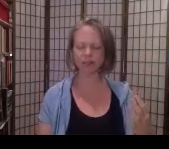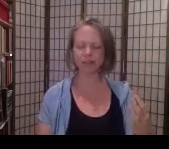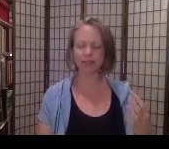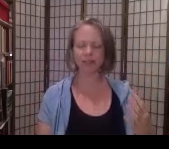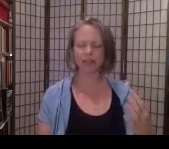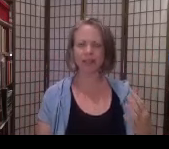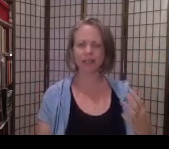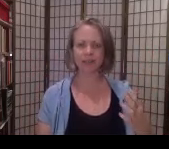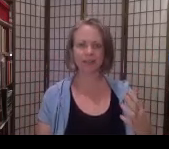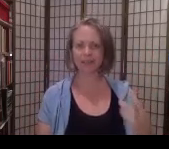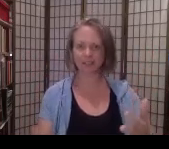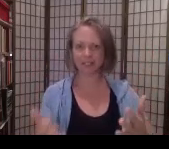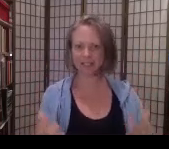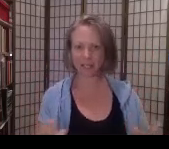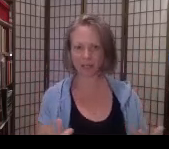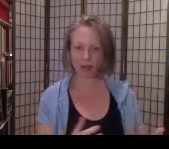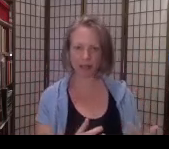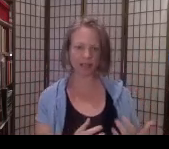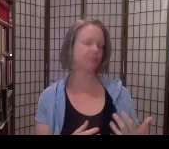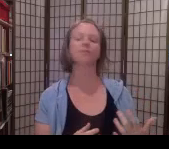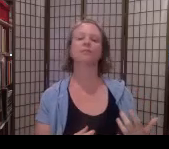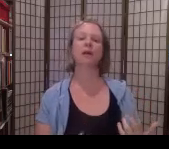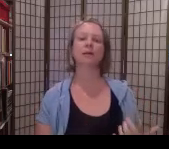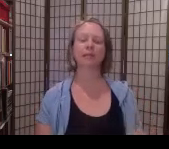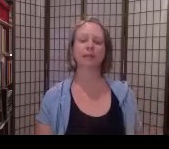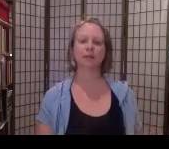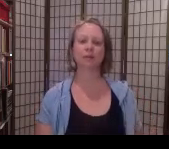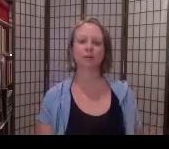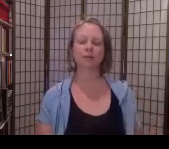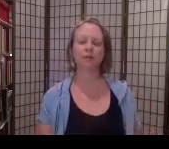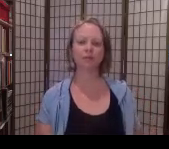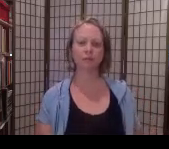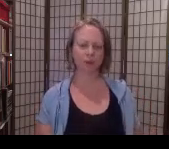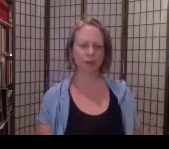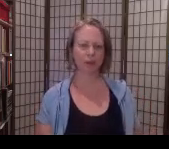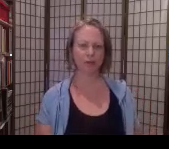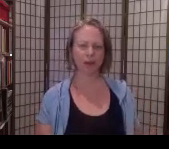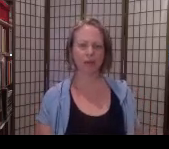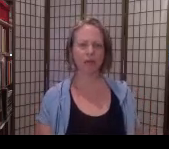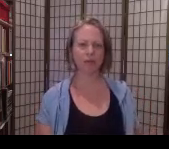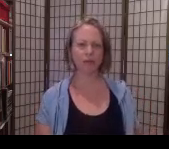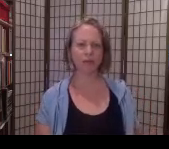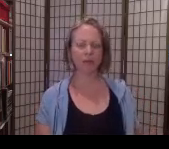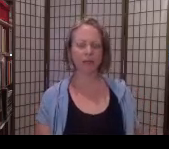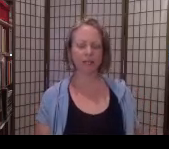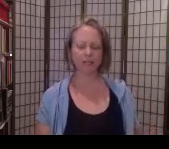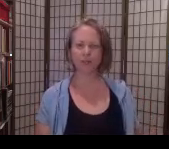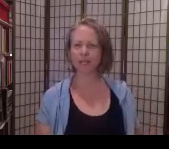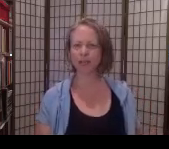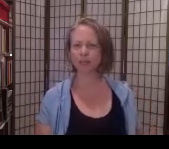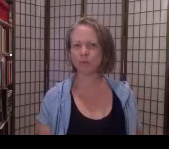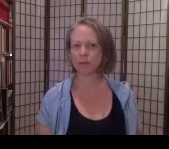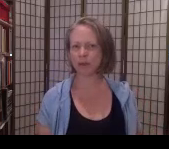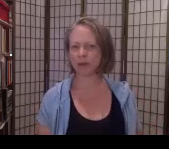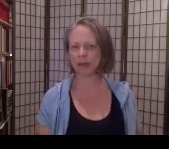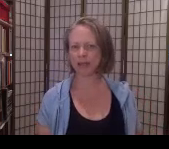force in their little insect bodies while being on earth. Okay, wow. Can you